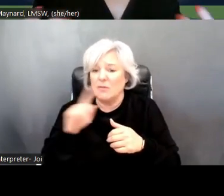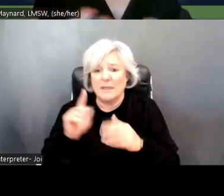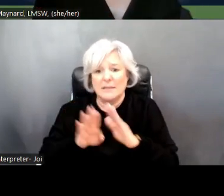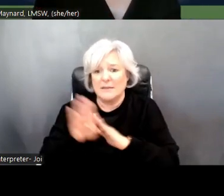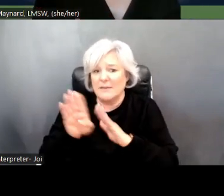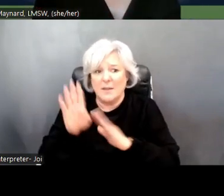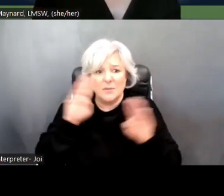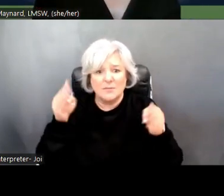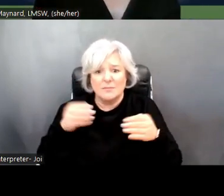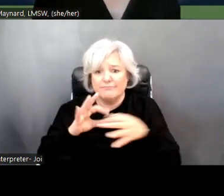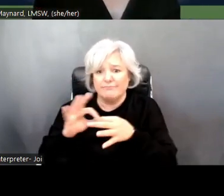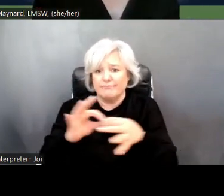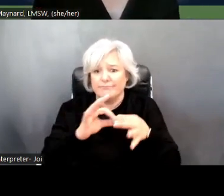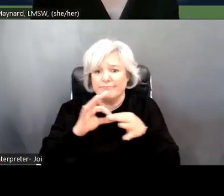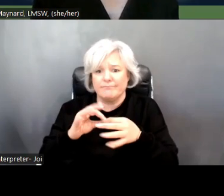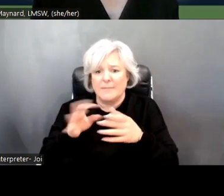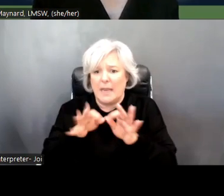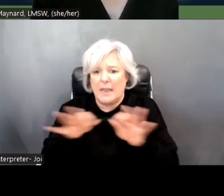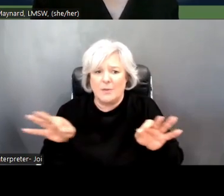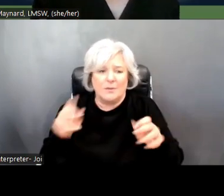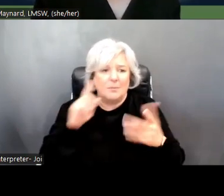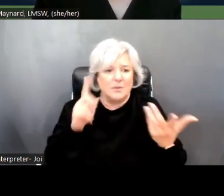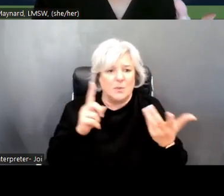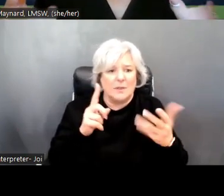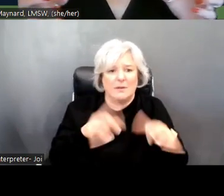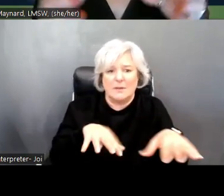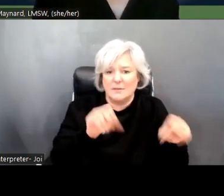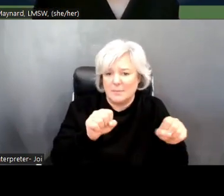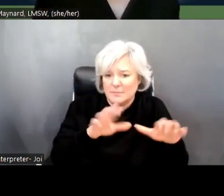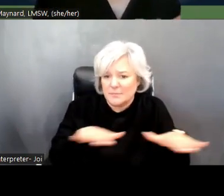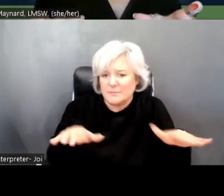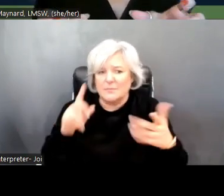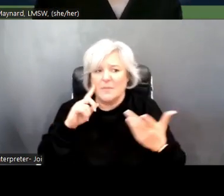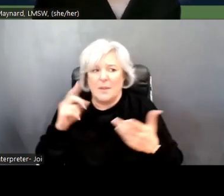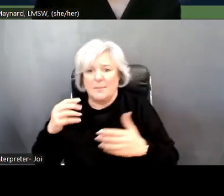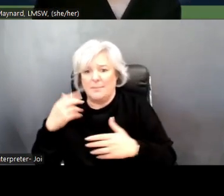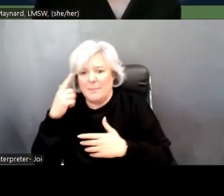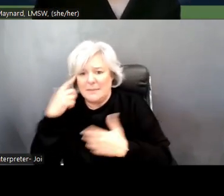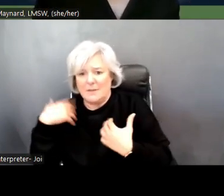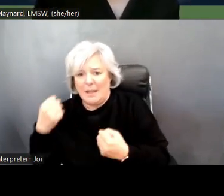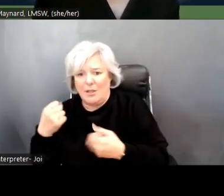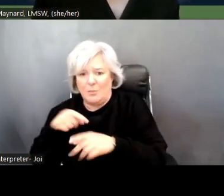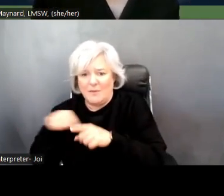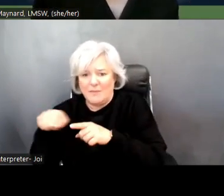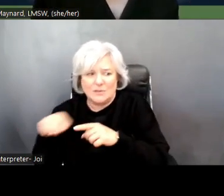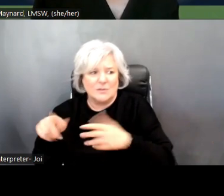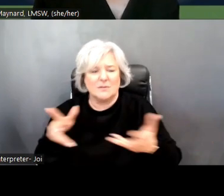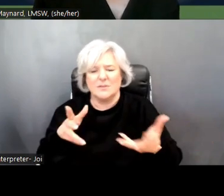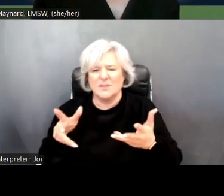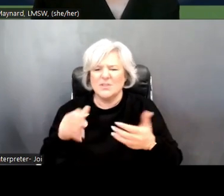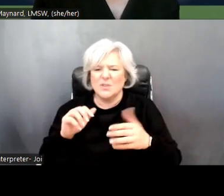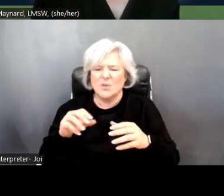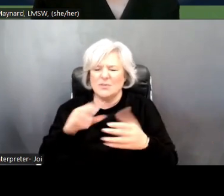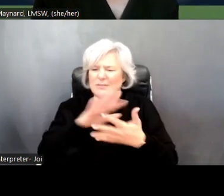shared language between child welfare and mental health professionals, and then just totally packed with tools